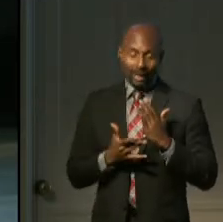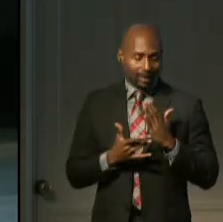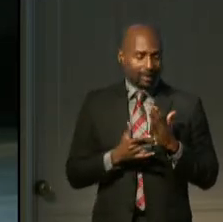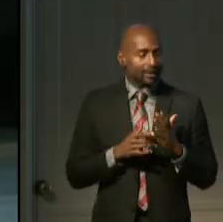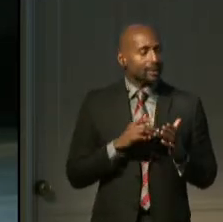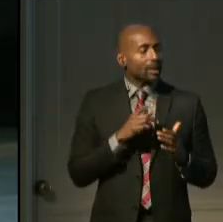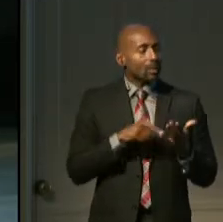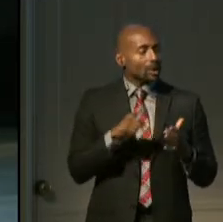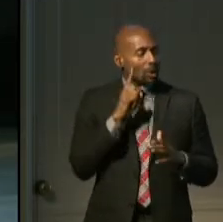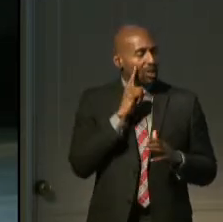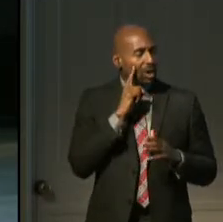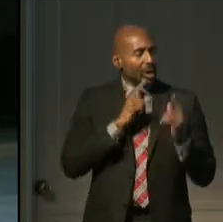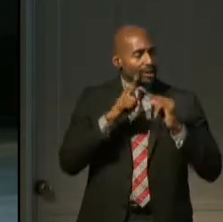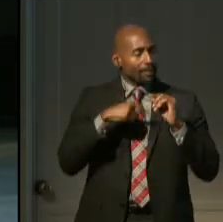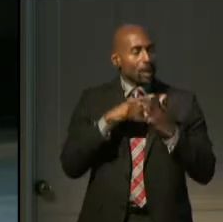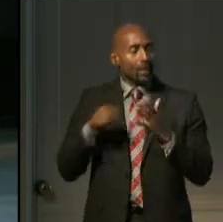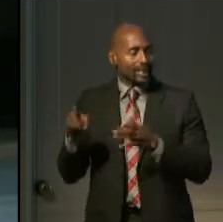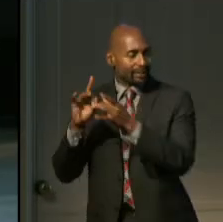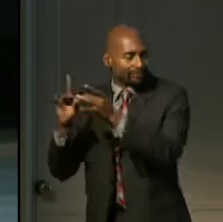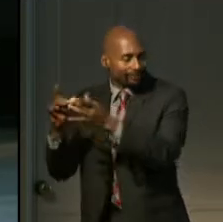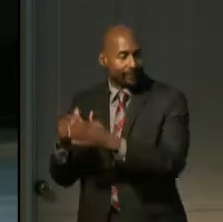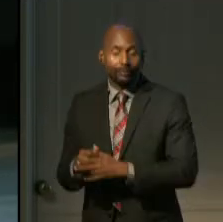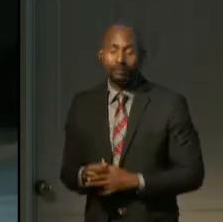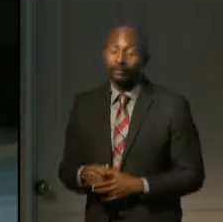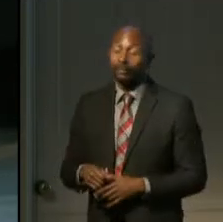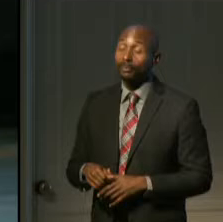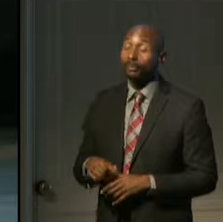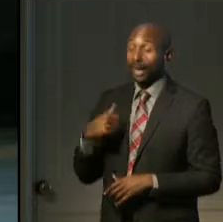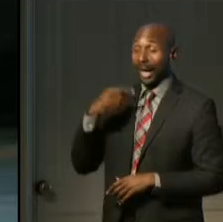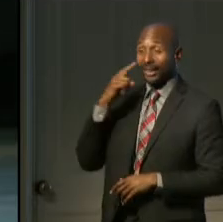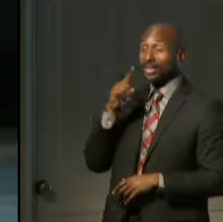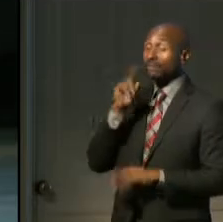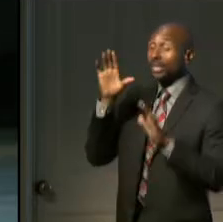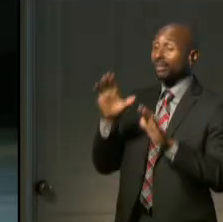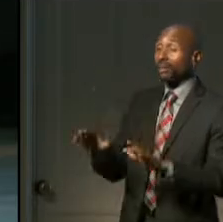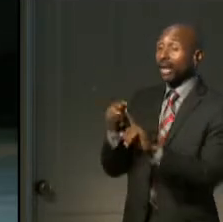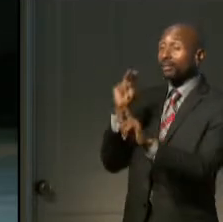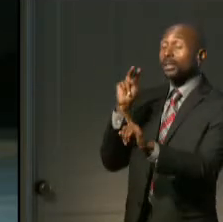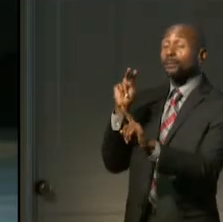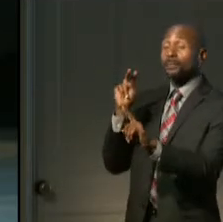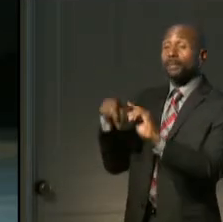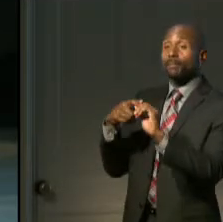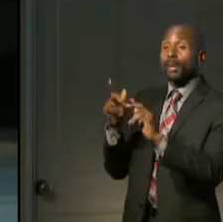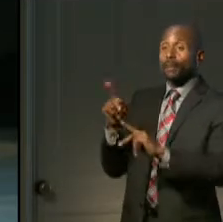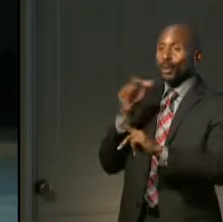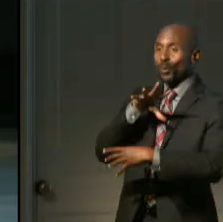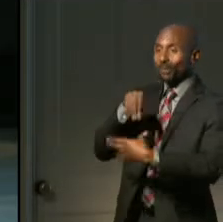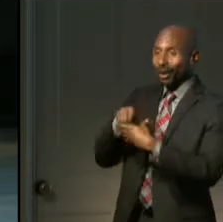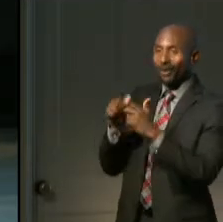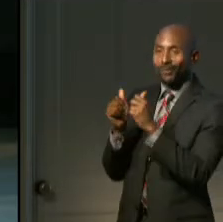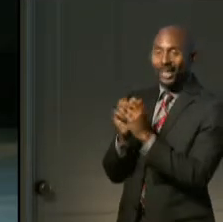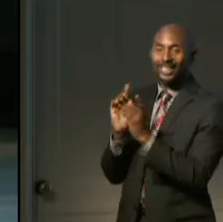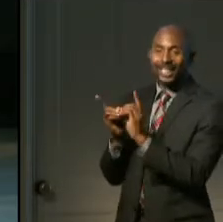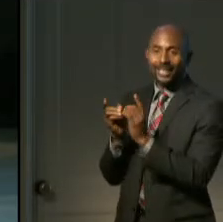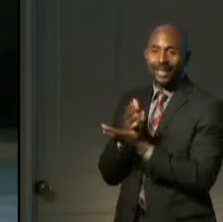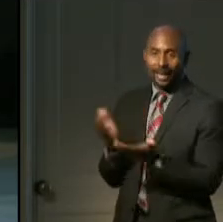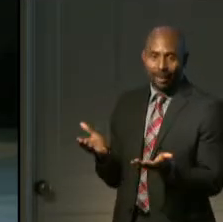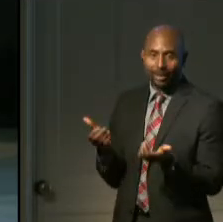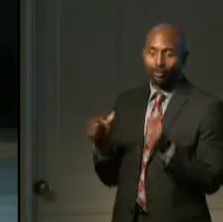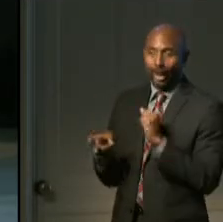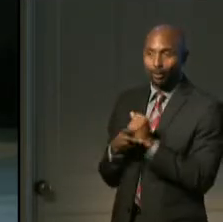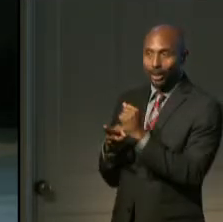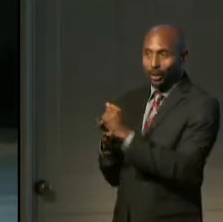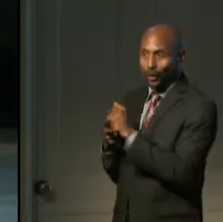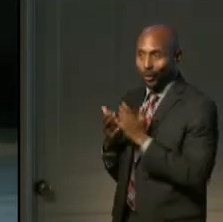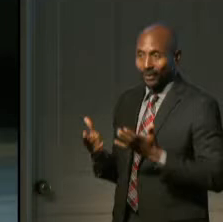think about what he was saying? Well, I think it provides a great perspective for folks who are in the business of digitizing objects and trying to preserve